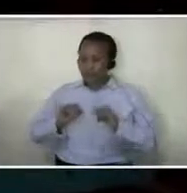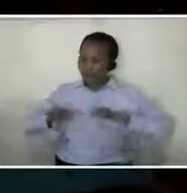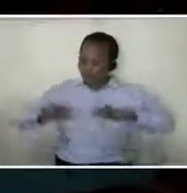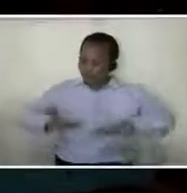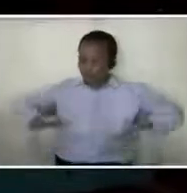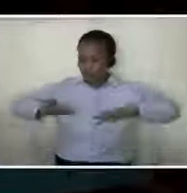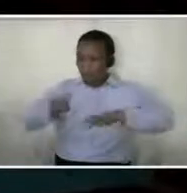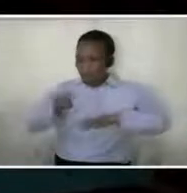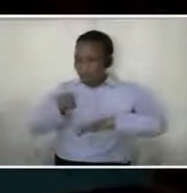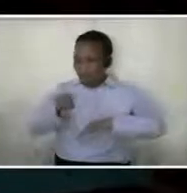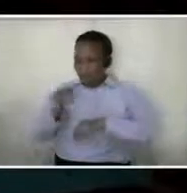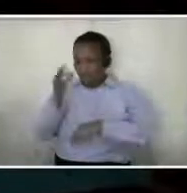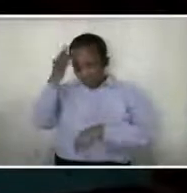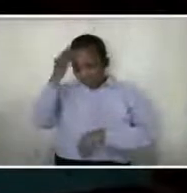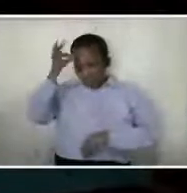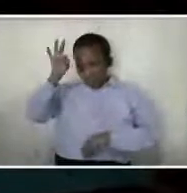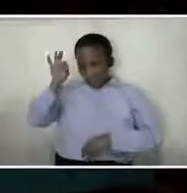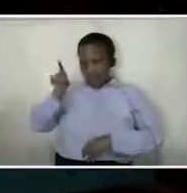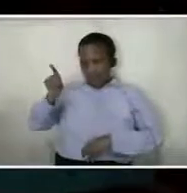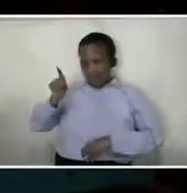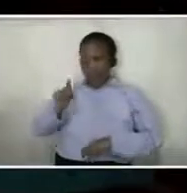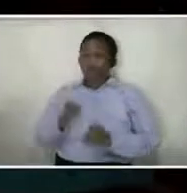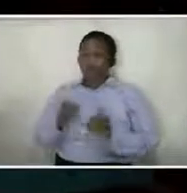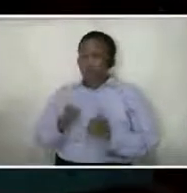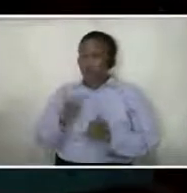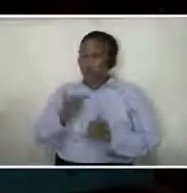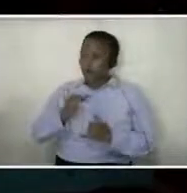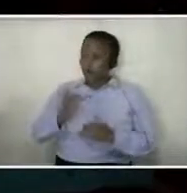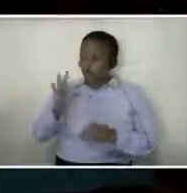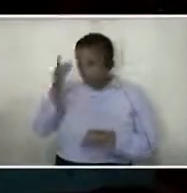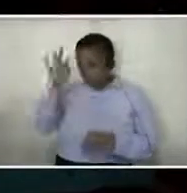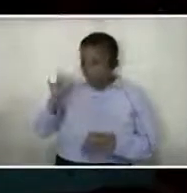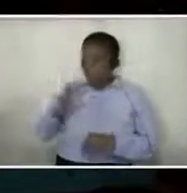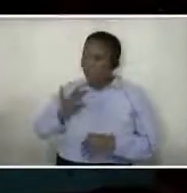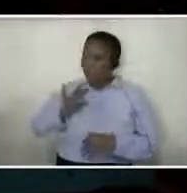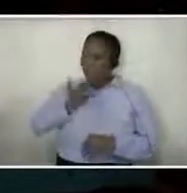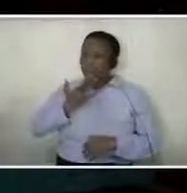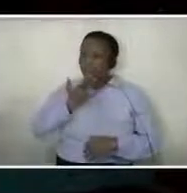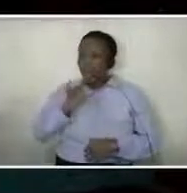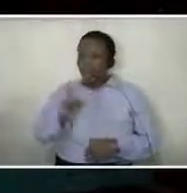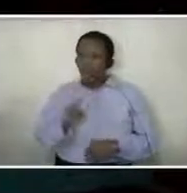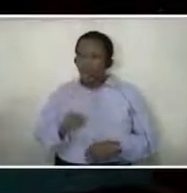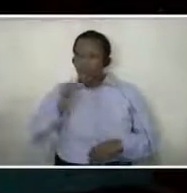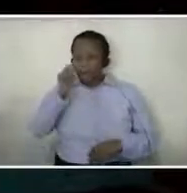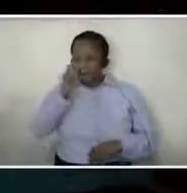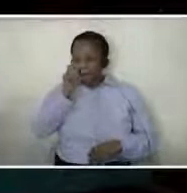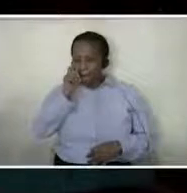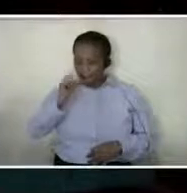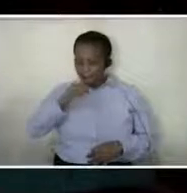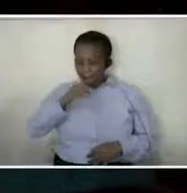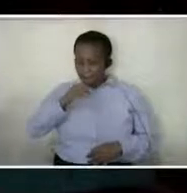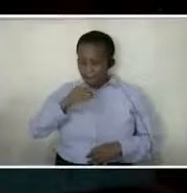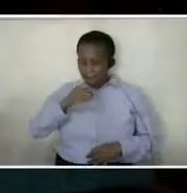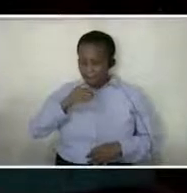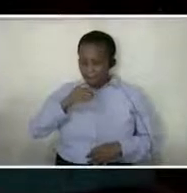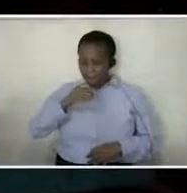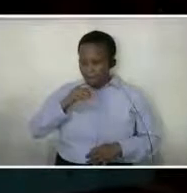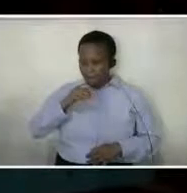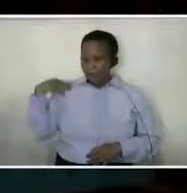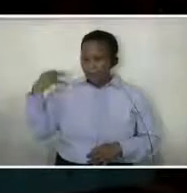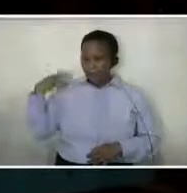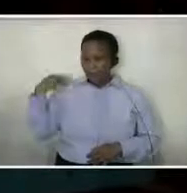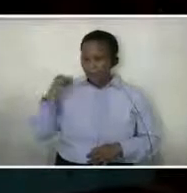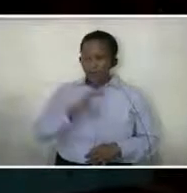greater political governance autonomy, would be in favor of the Minister of Culture working together with provincial MEC to create